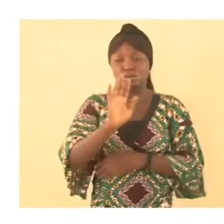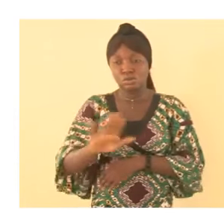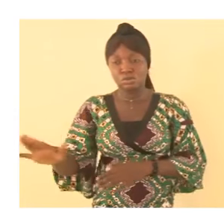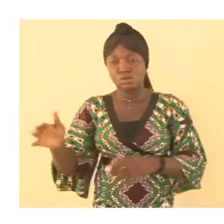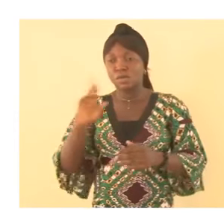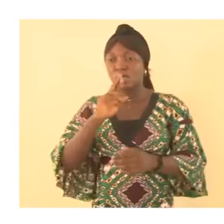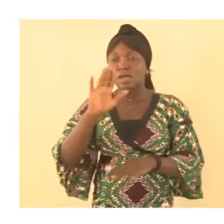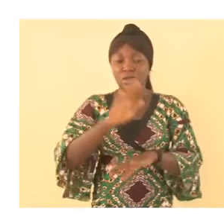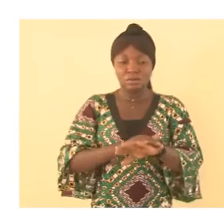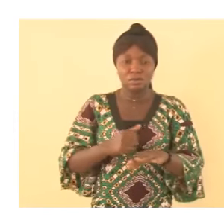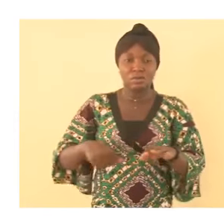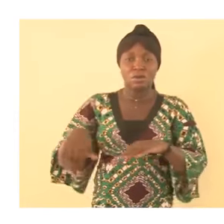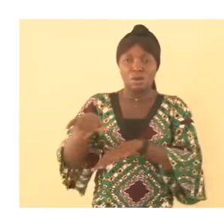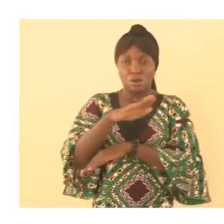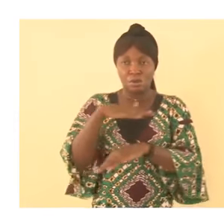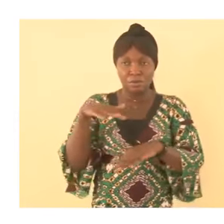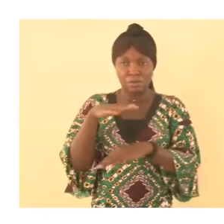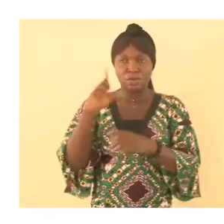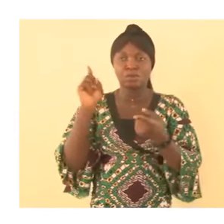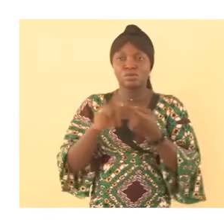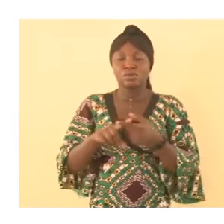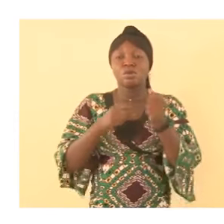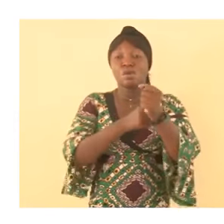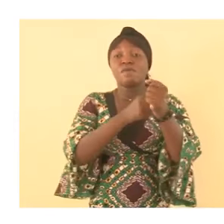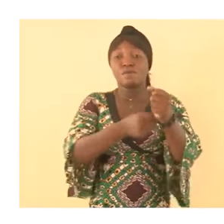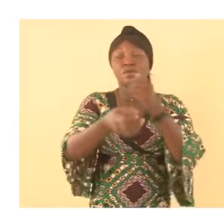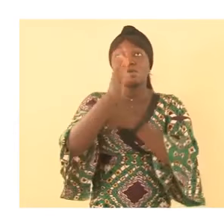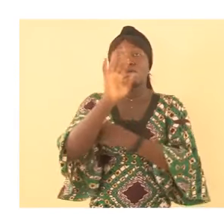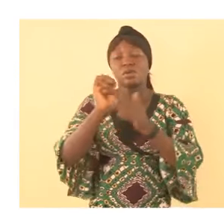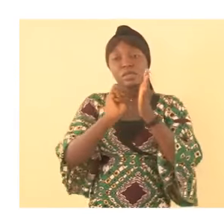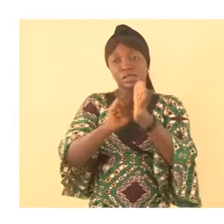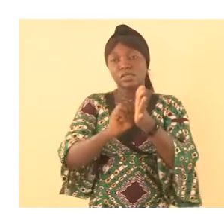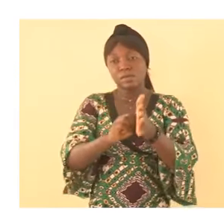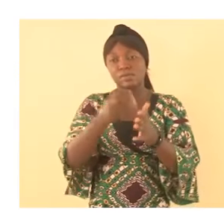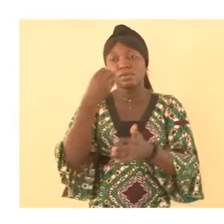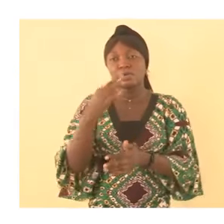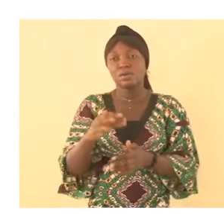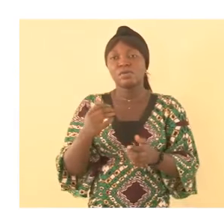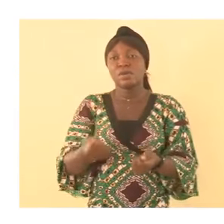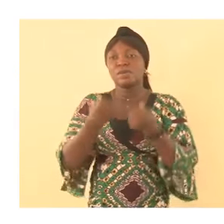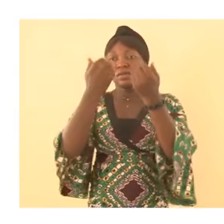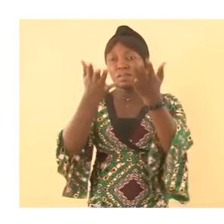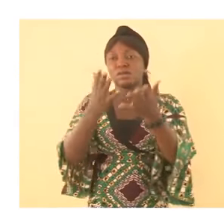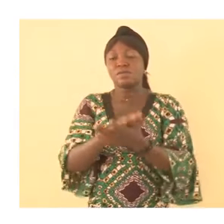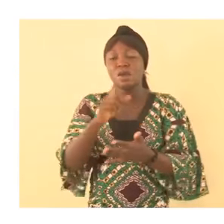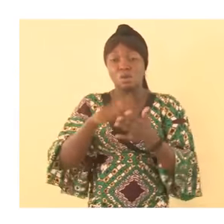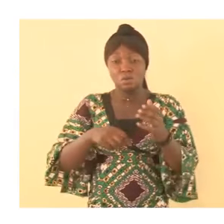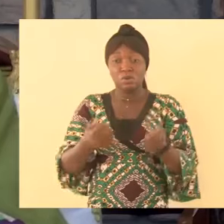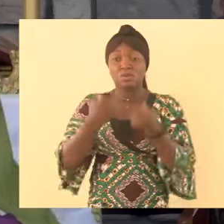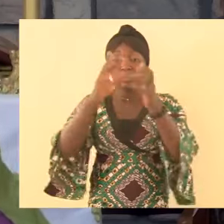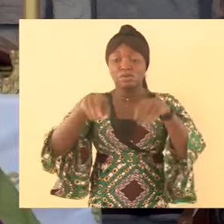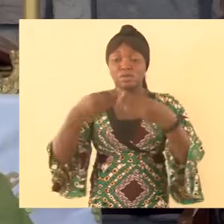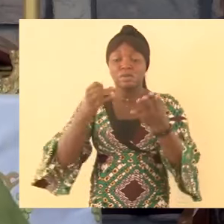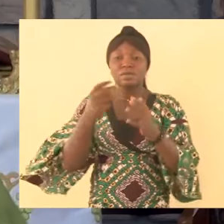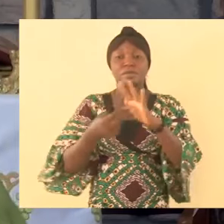children, are called upon to follow God's example of what? Sacrificial. What does